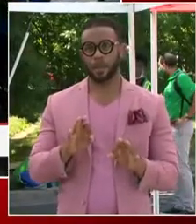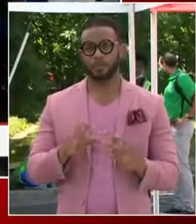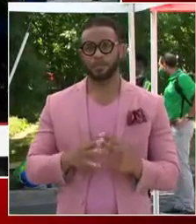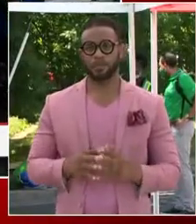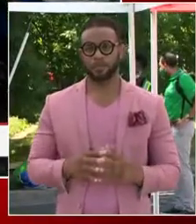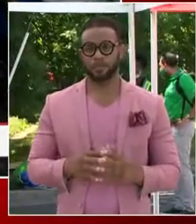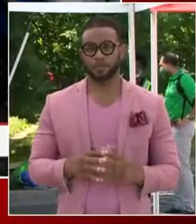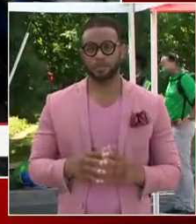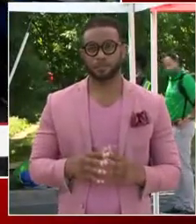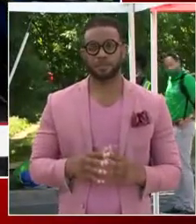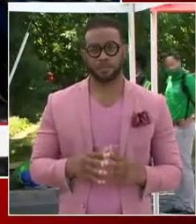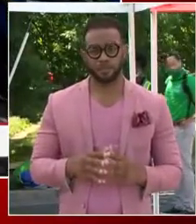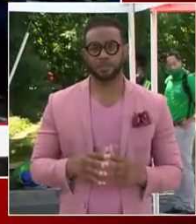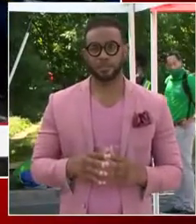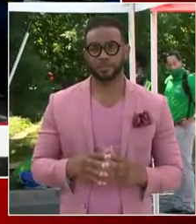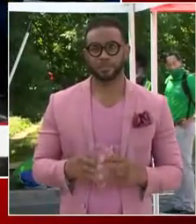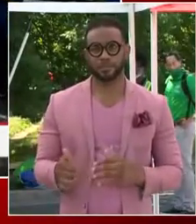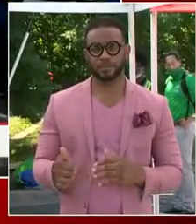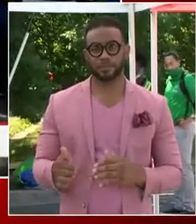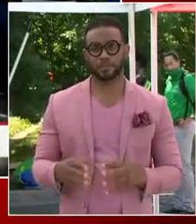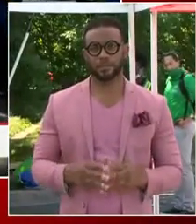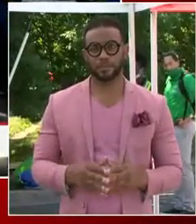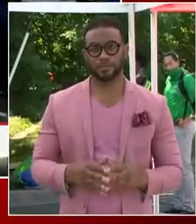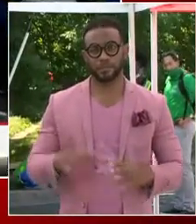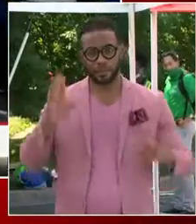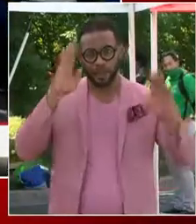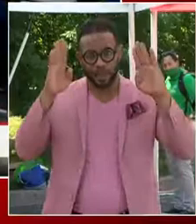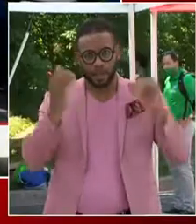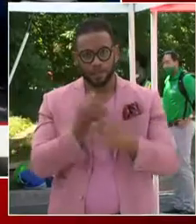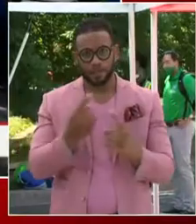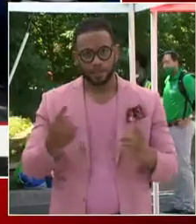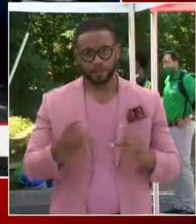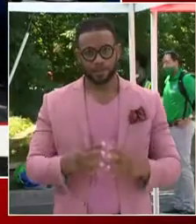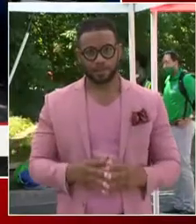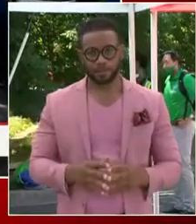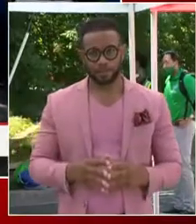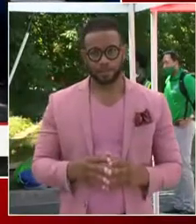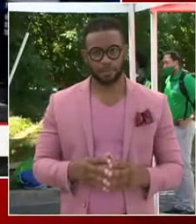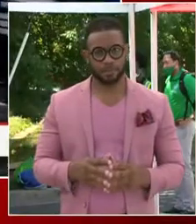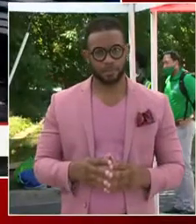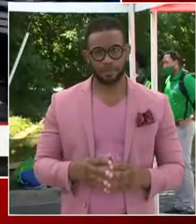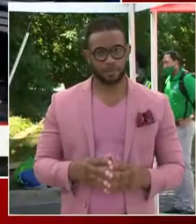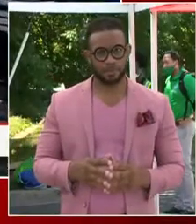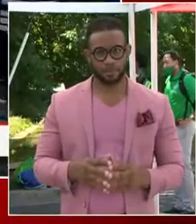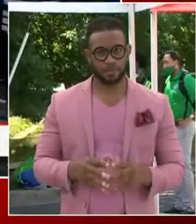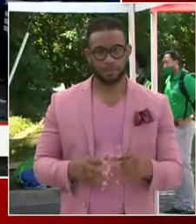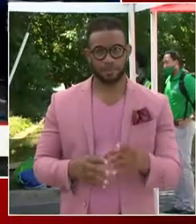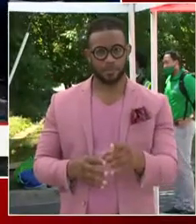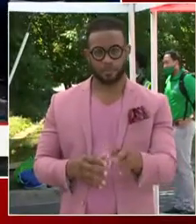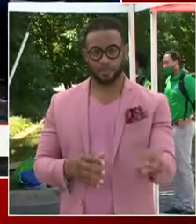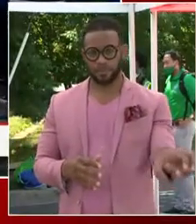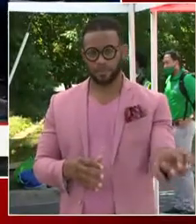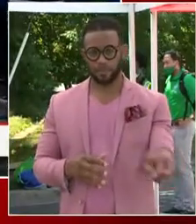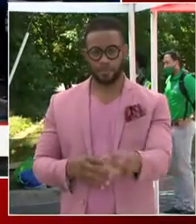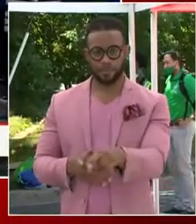you. Thank you. Well, hello, everybody. Well, that's a good Ward 5